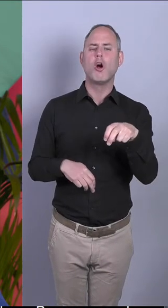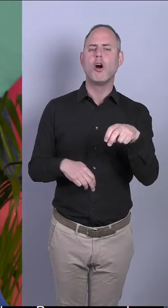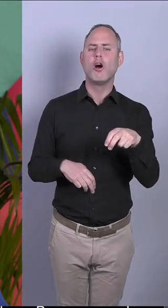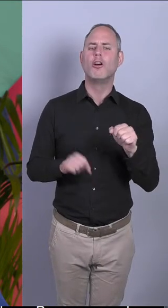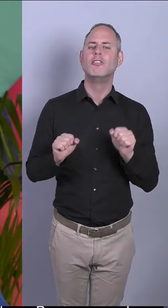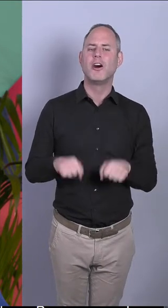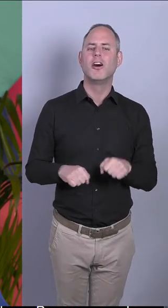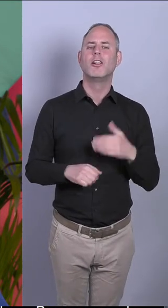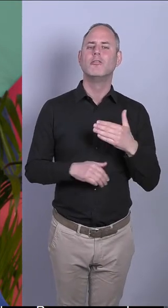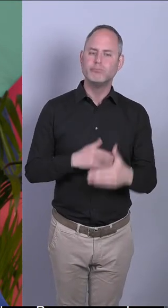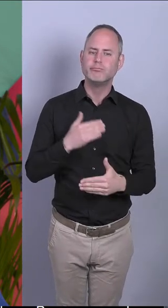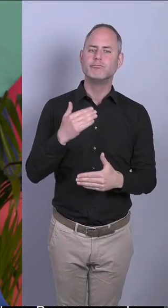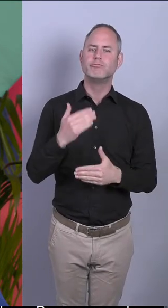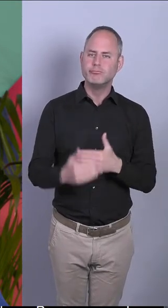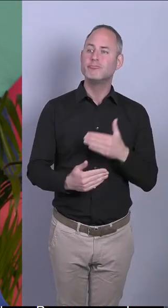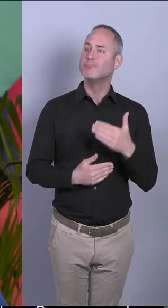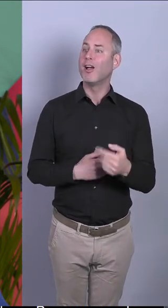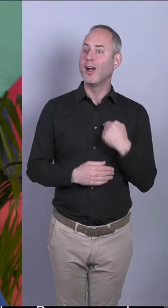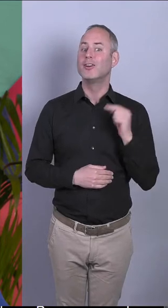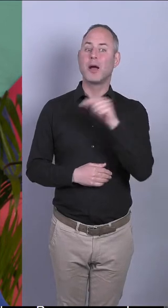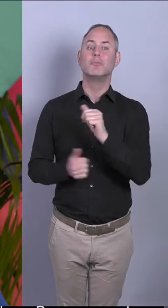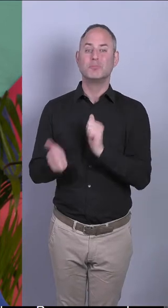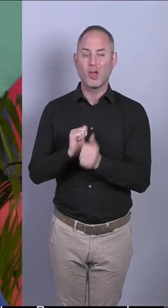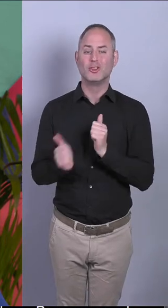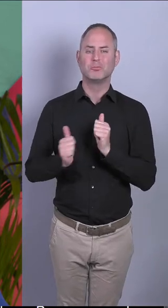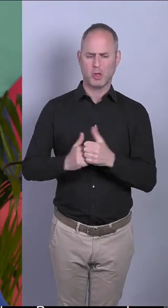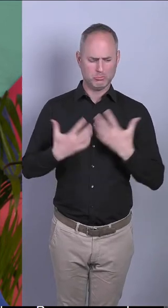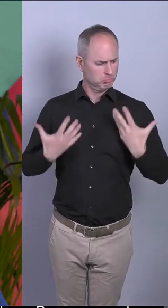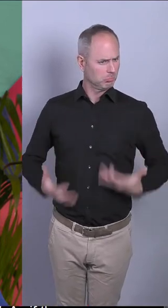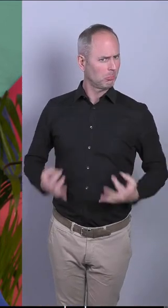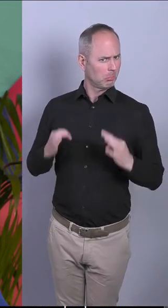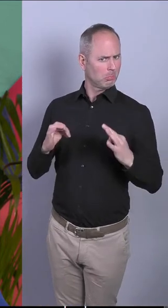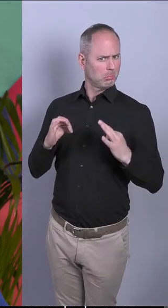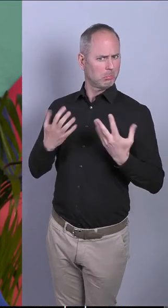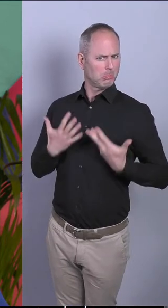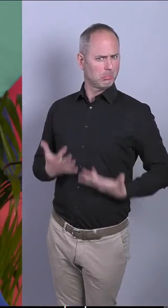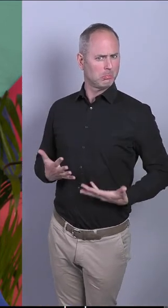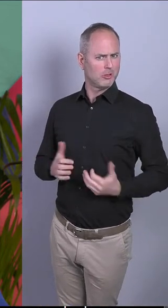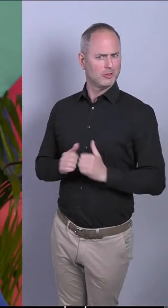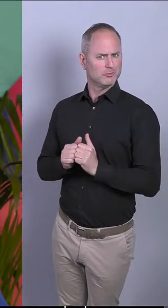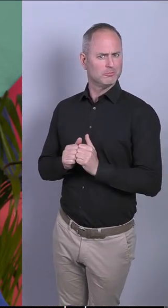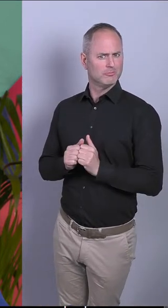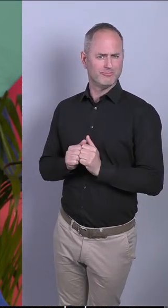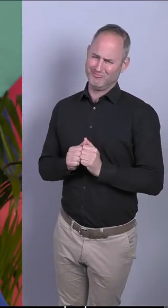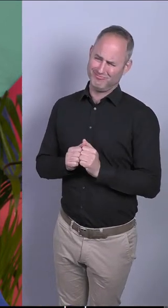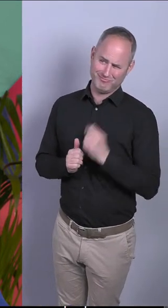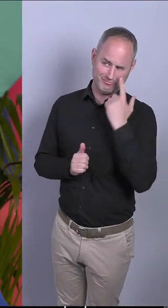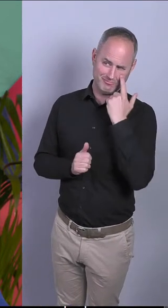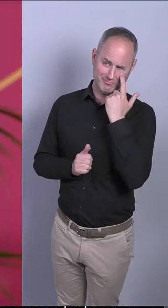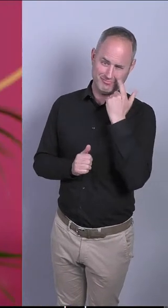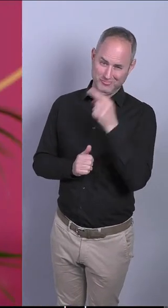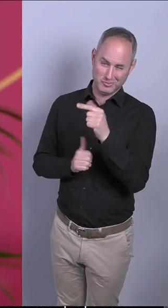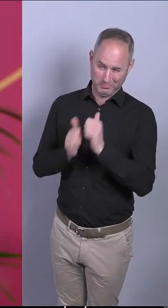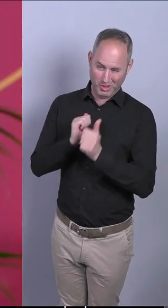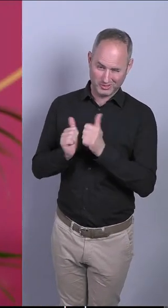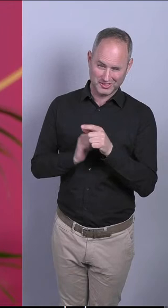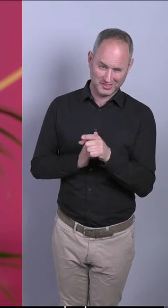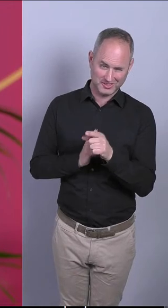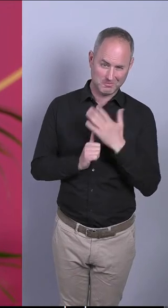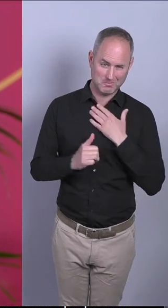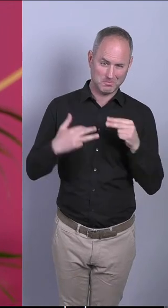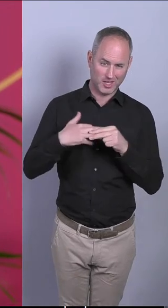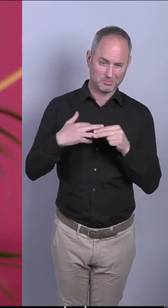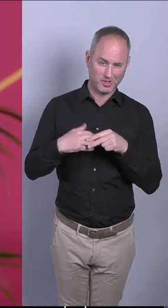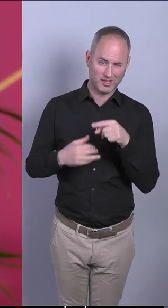And that's one of the reasons why I try to do it. And I always tell people, well, of course I exercise regularly. What, you